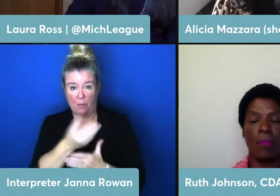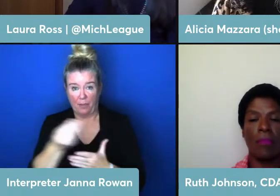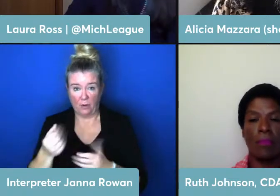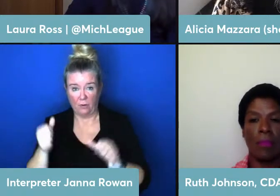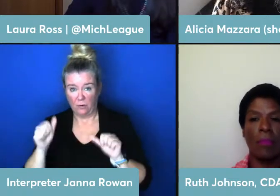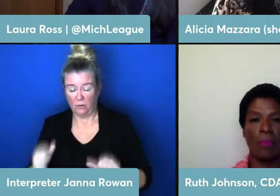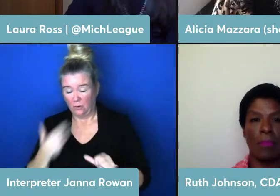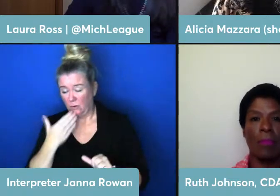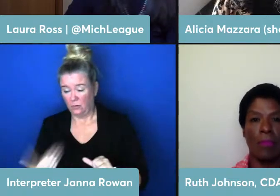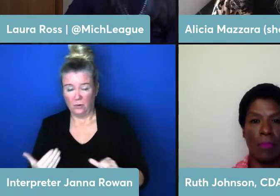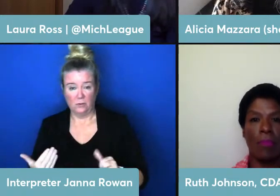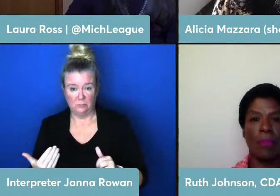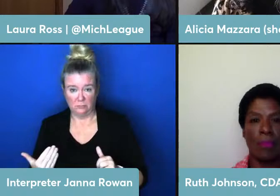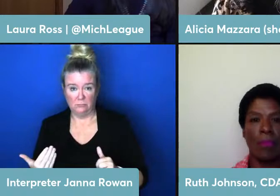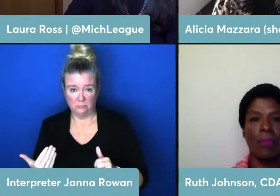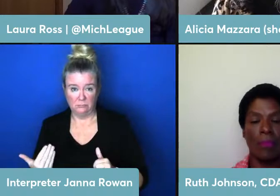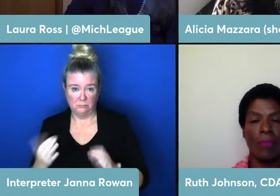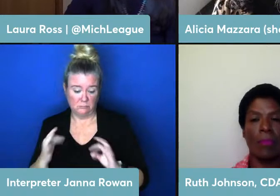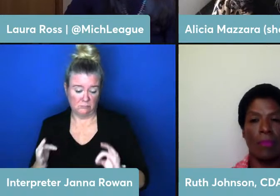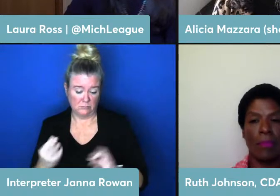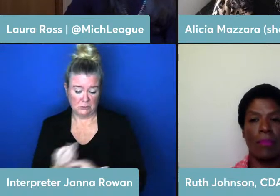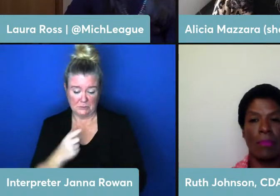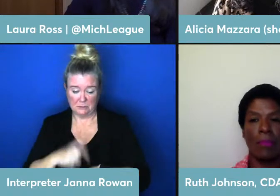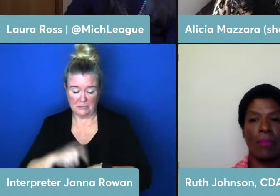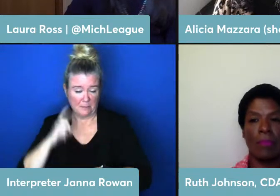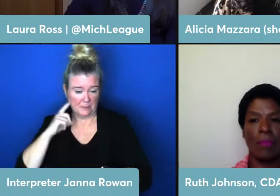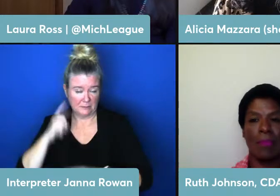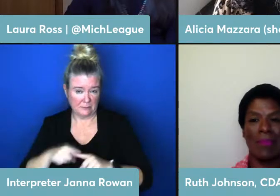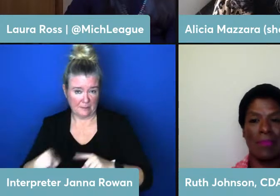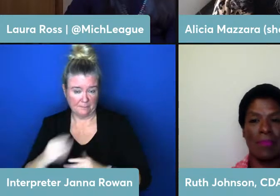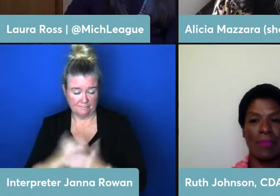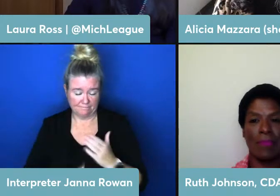could spend some time listing them by.